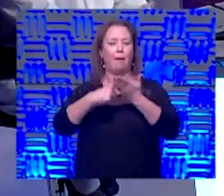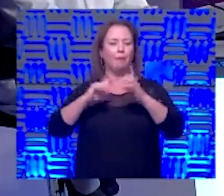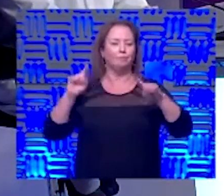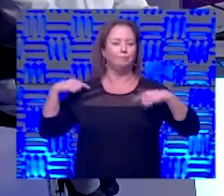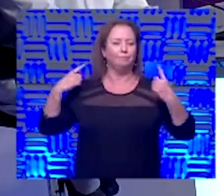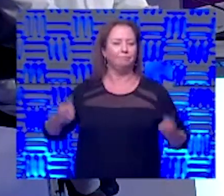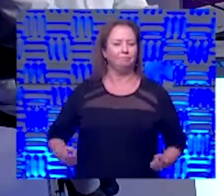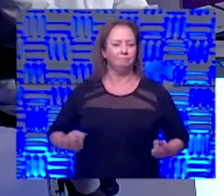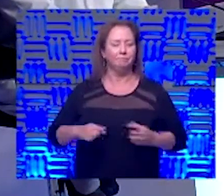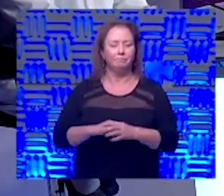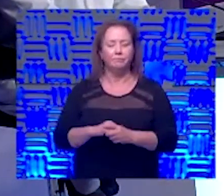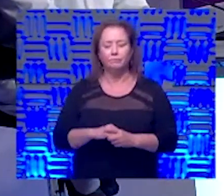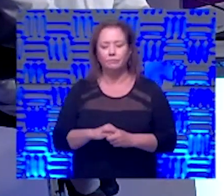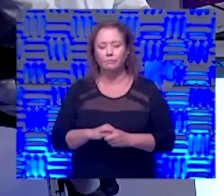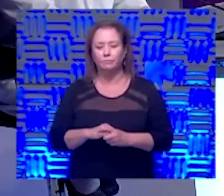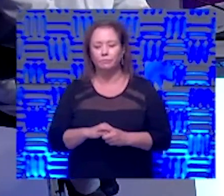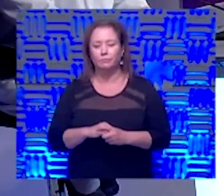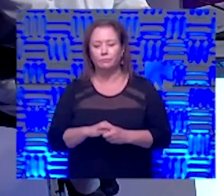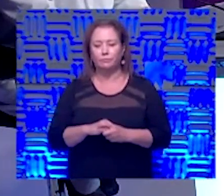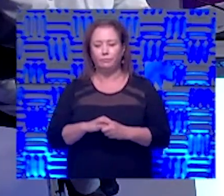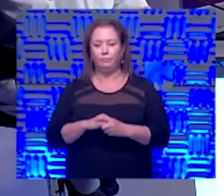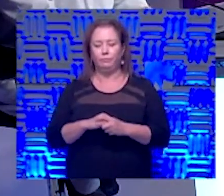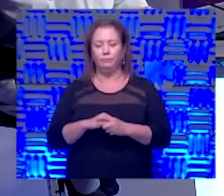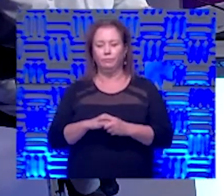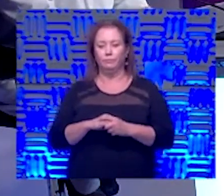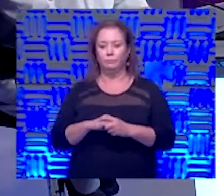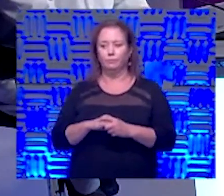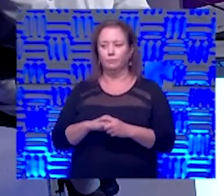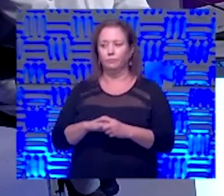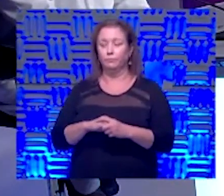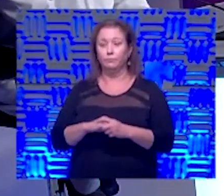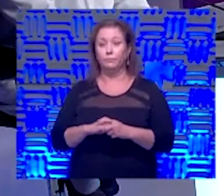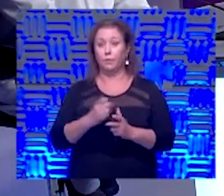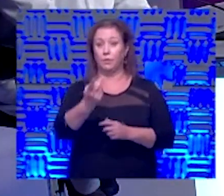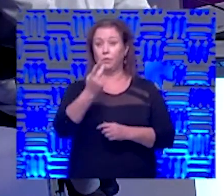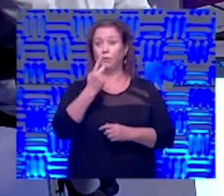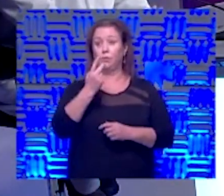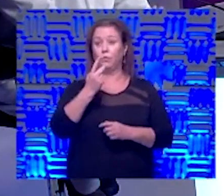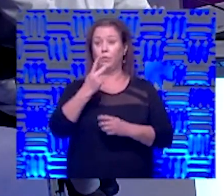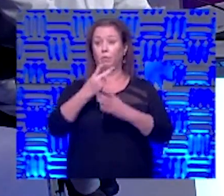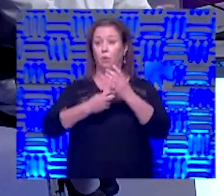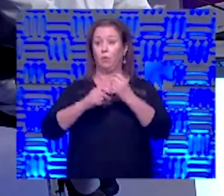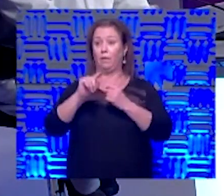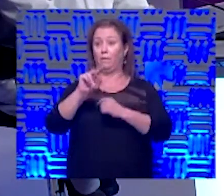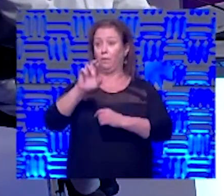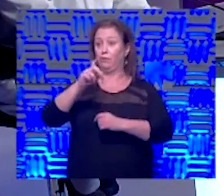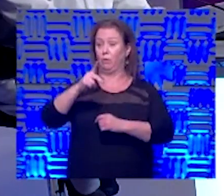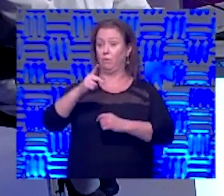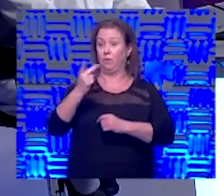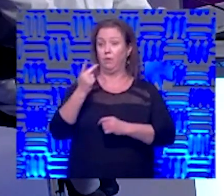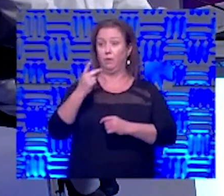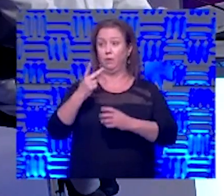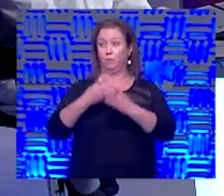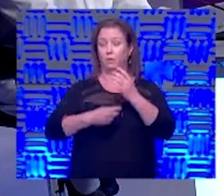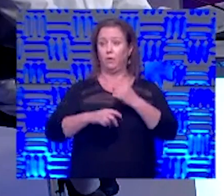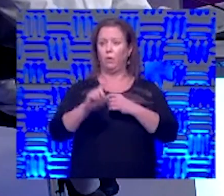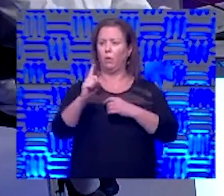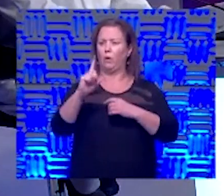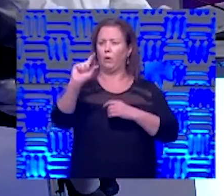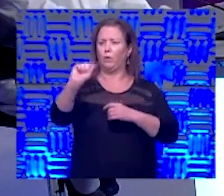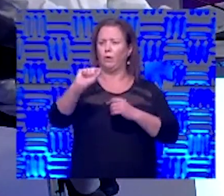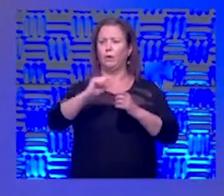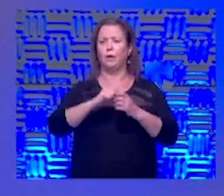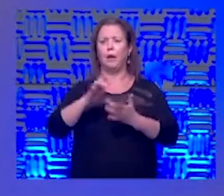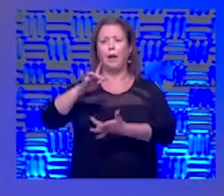All right, so what's going to happen is that you and I actually both have a trip coming up, Dr. Hawkinson. Talk about where you headed.